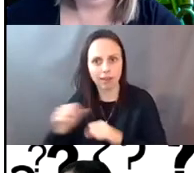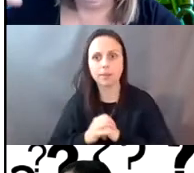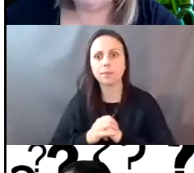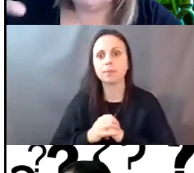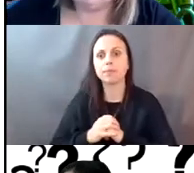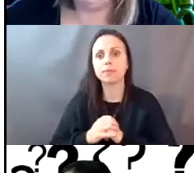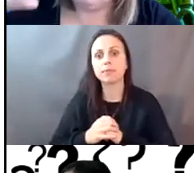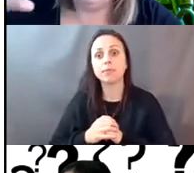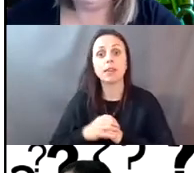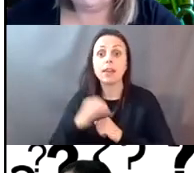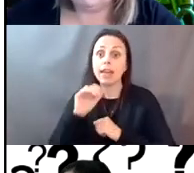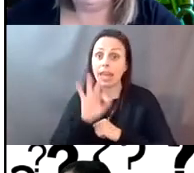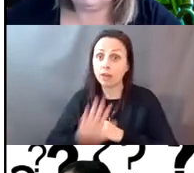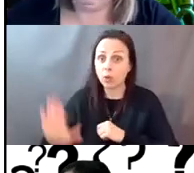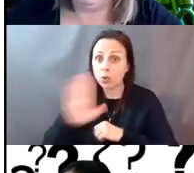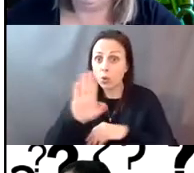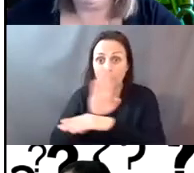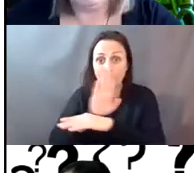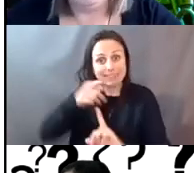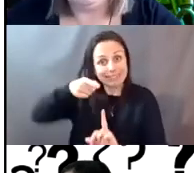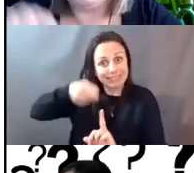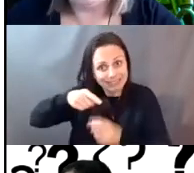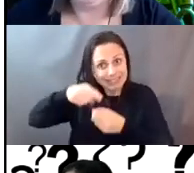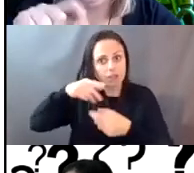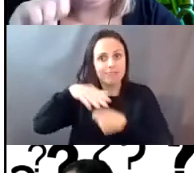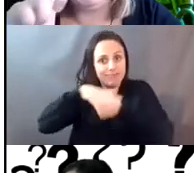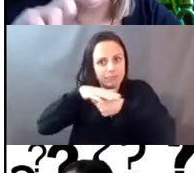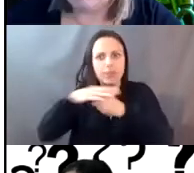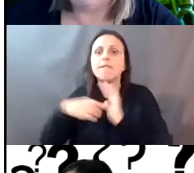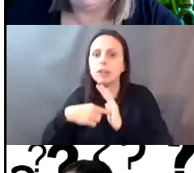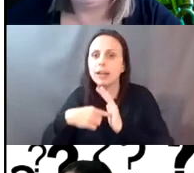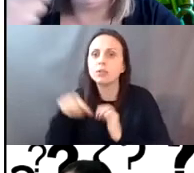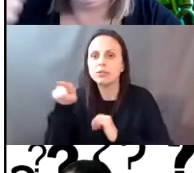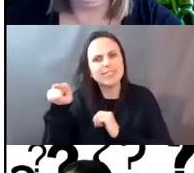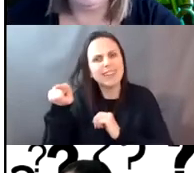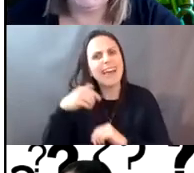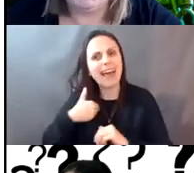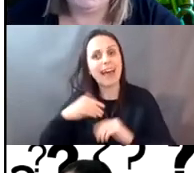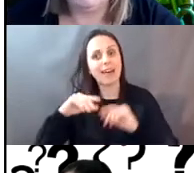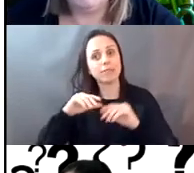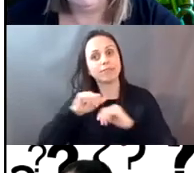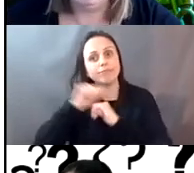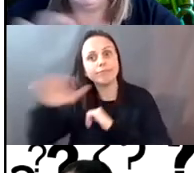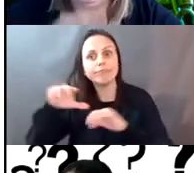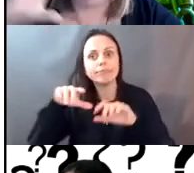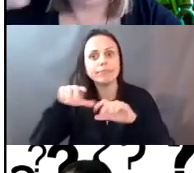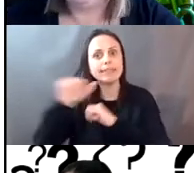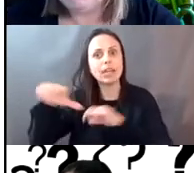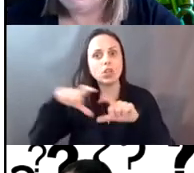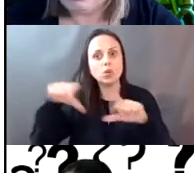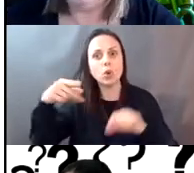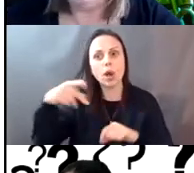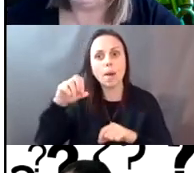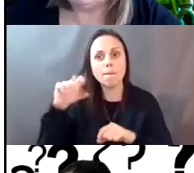if your business is grounded in a specific location, like they do this thing where they send you a postcard. So you have to verify